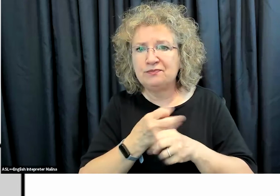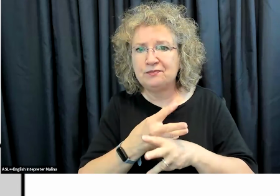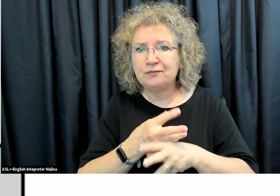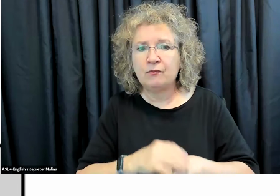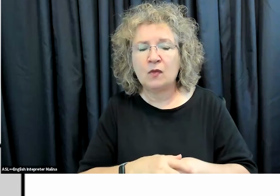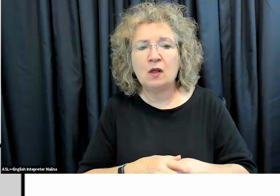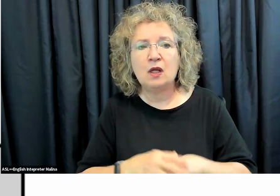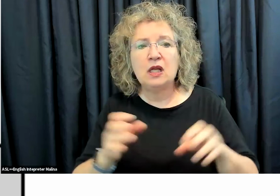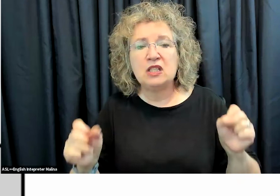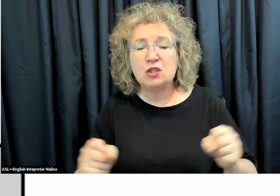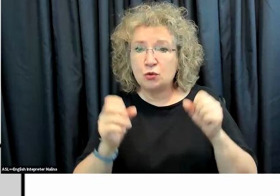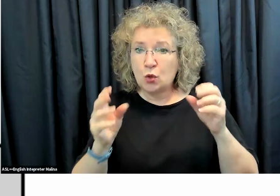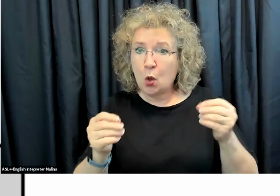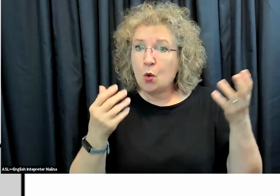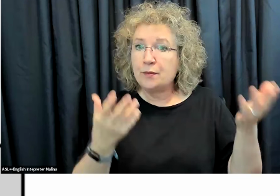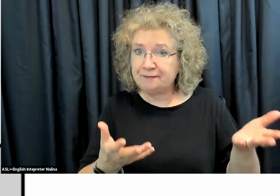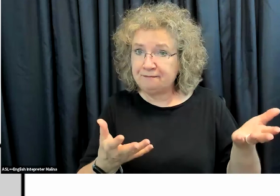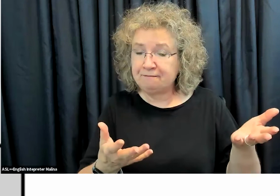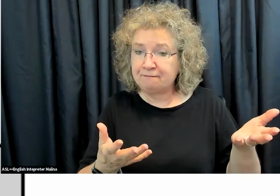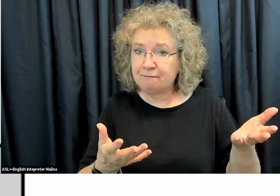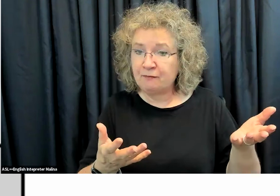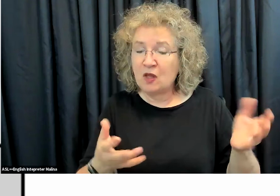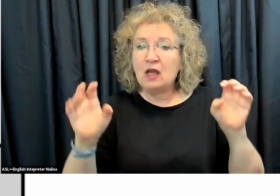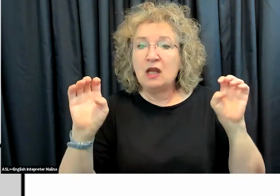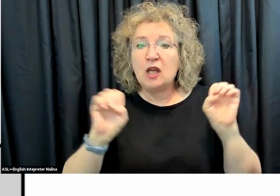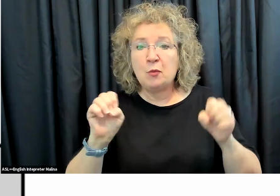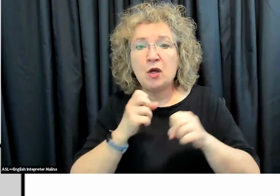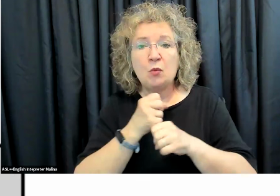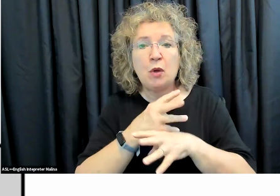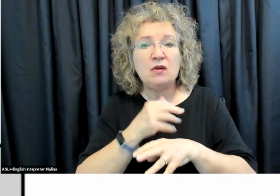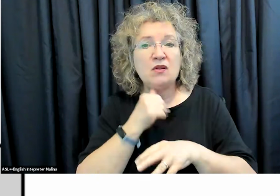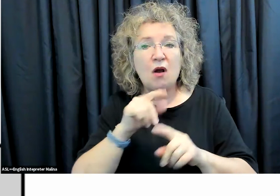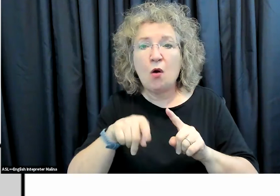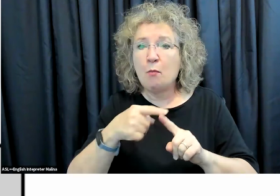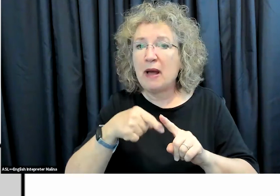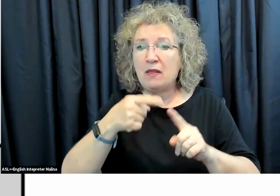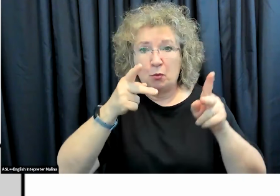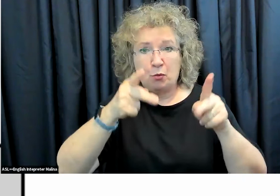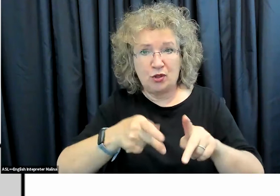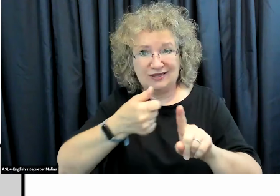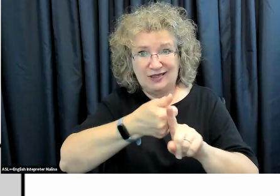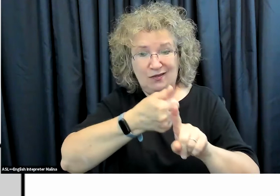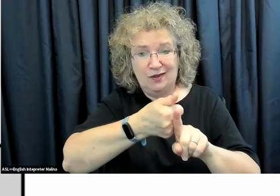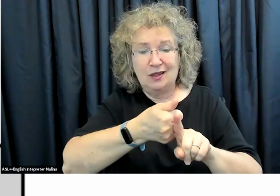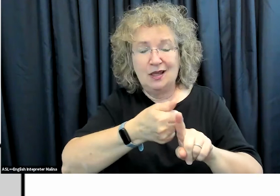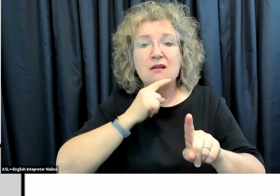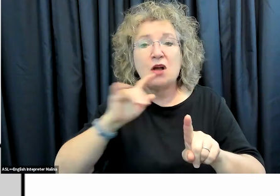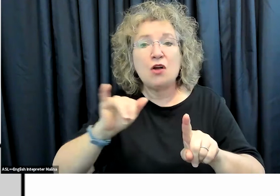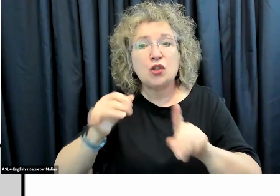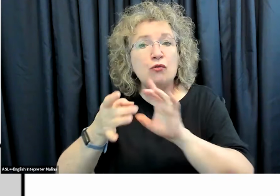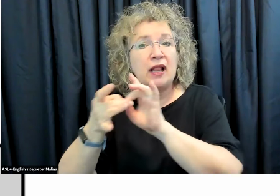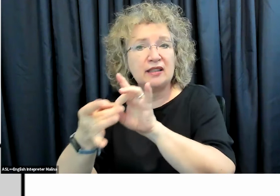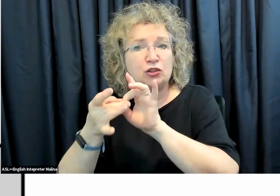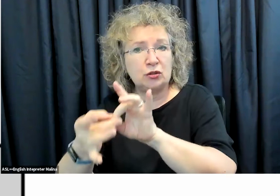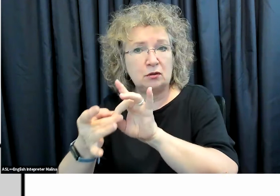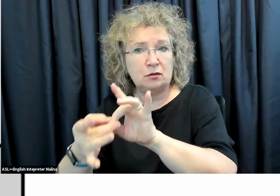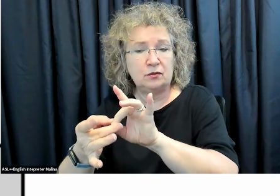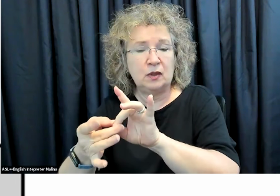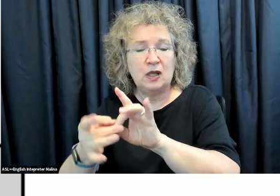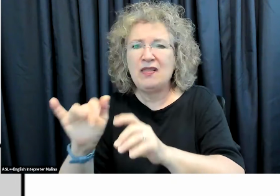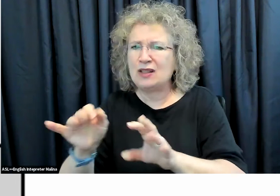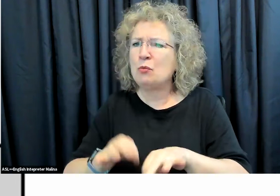framework, emergency preparedness isn't just about the individual, it's relational. That's what was really important to think about, because